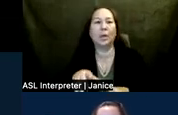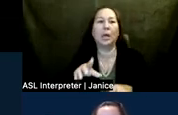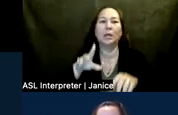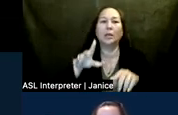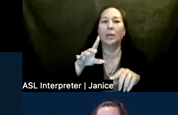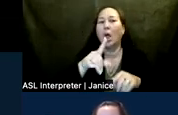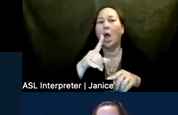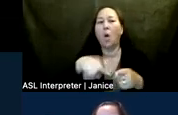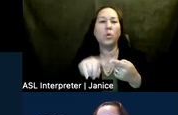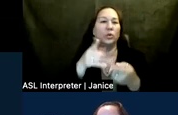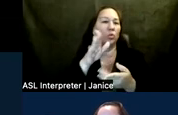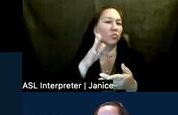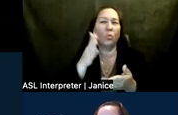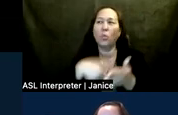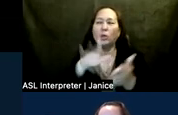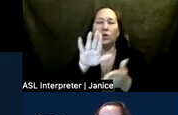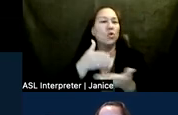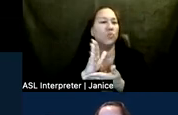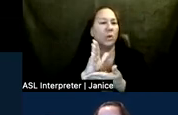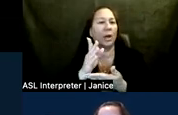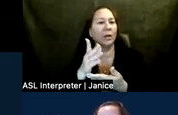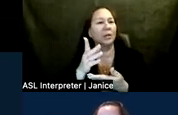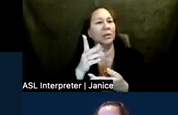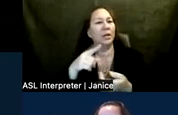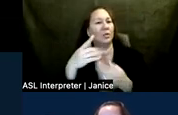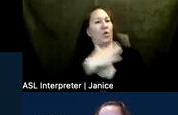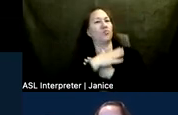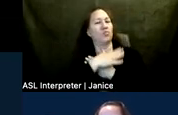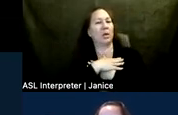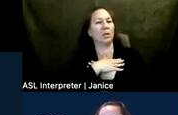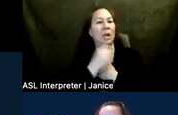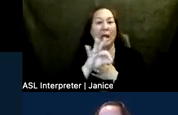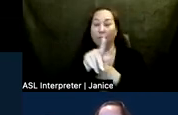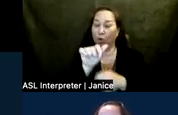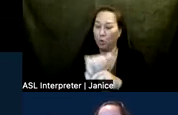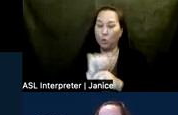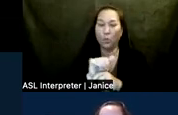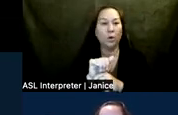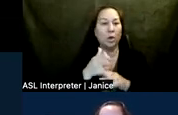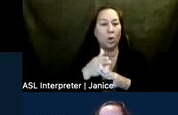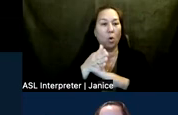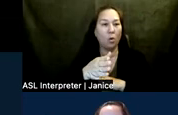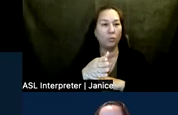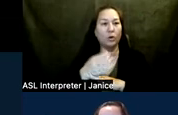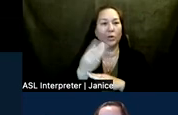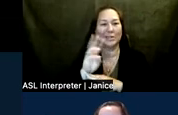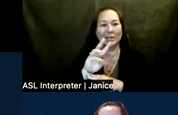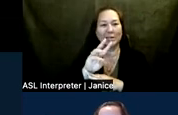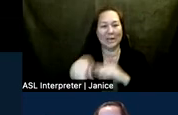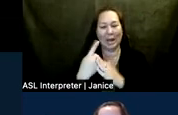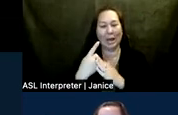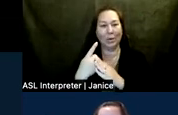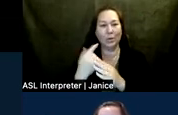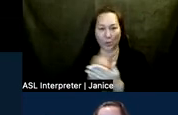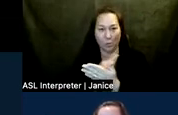you're supposed to be working. If you are working more than 16 hours in a week, all of that needs to be in writing regarding